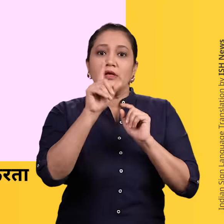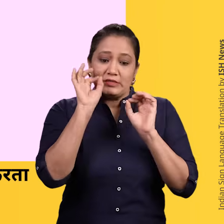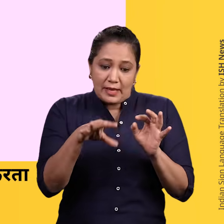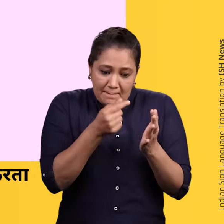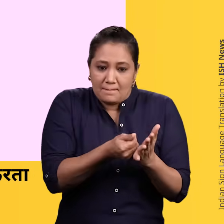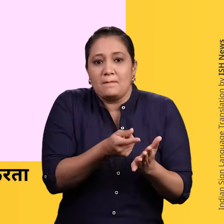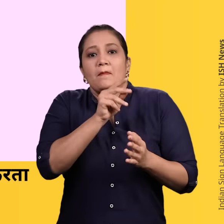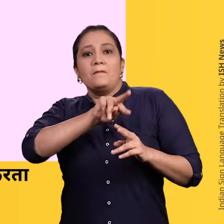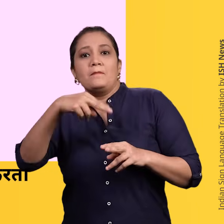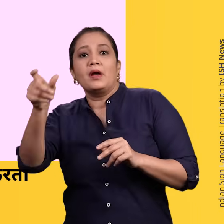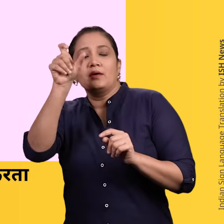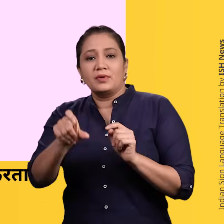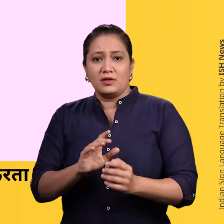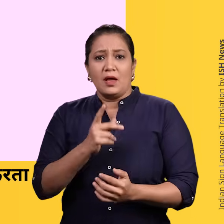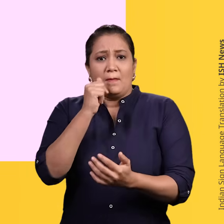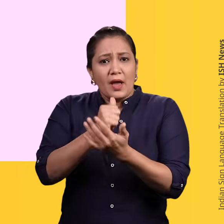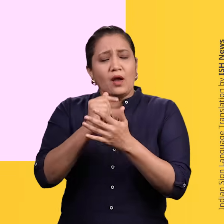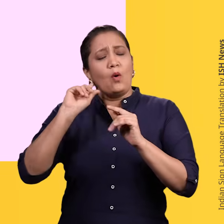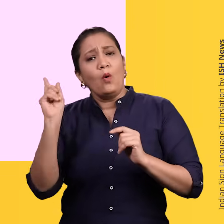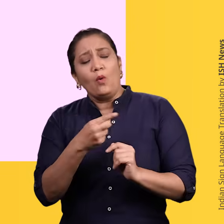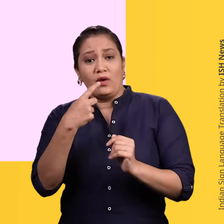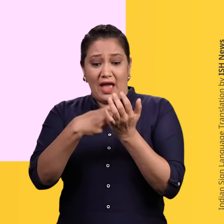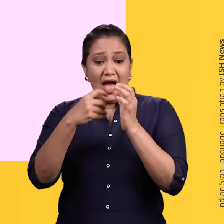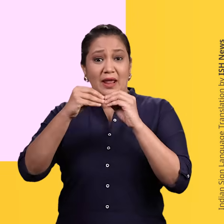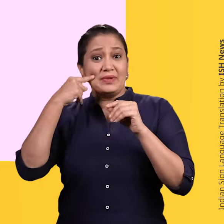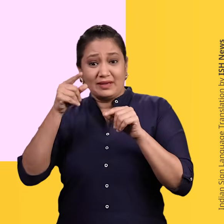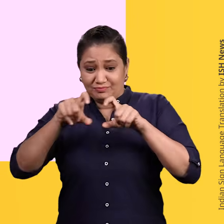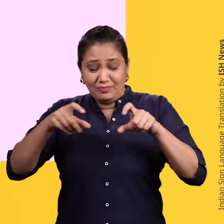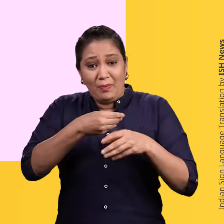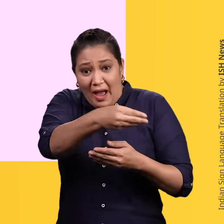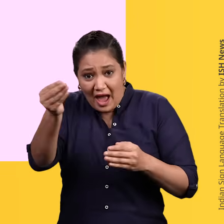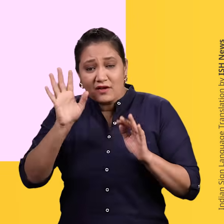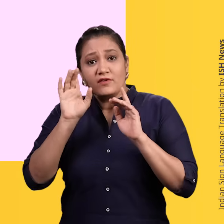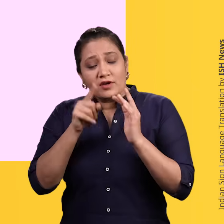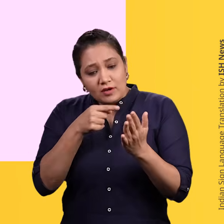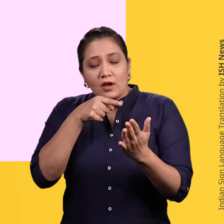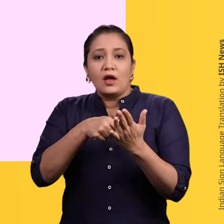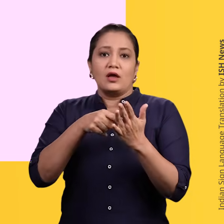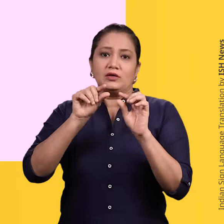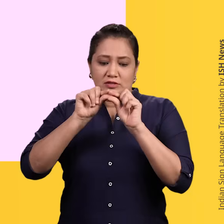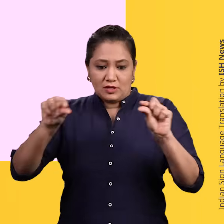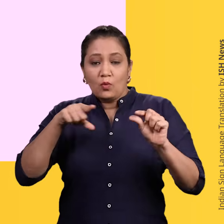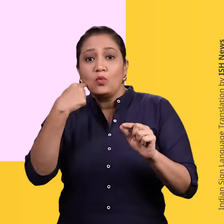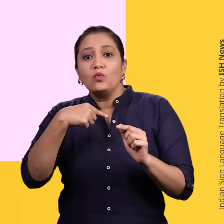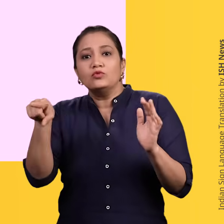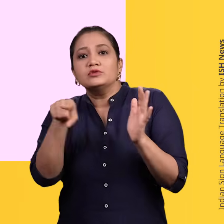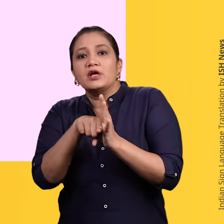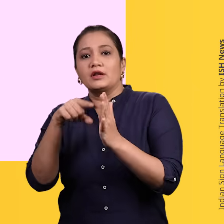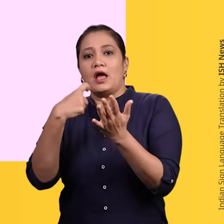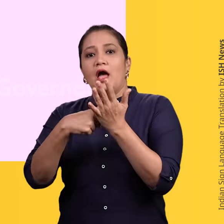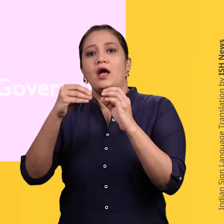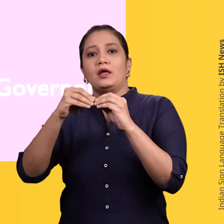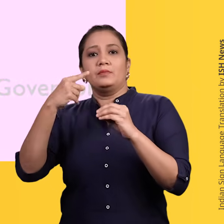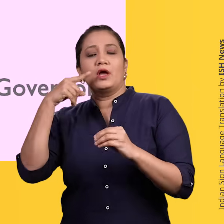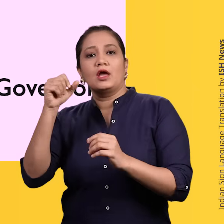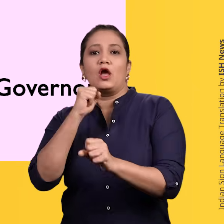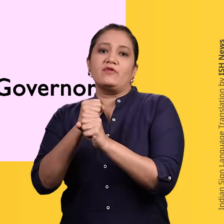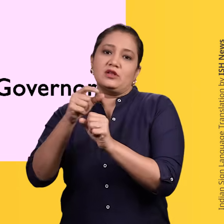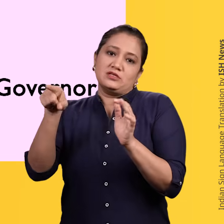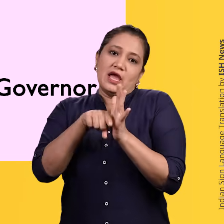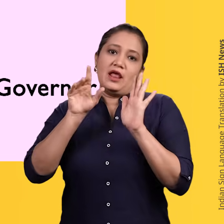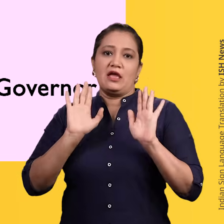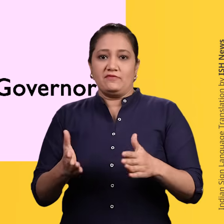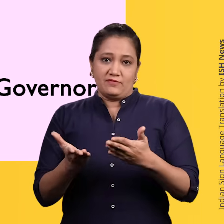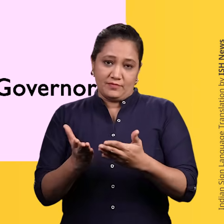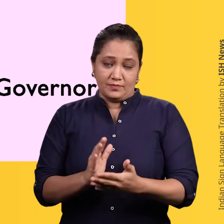to the bank's obligation to pay. Every banknote issued by RBI also has the signature of